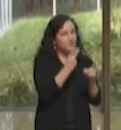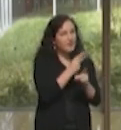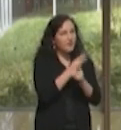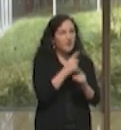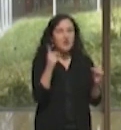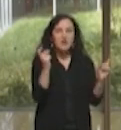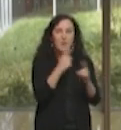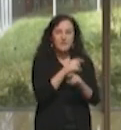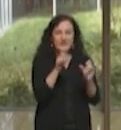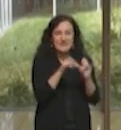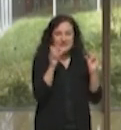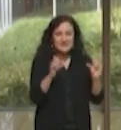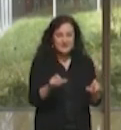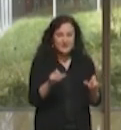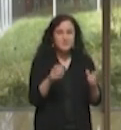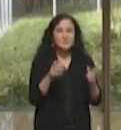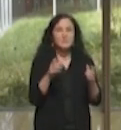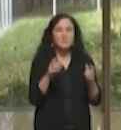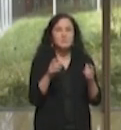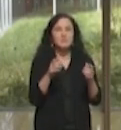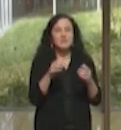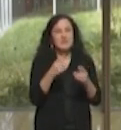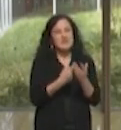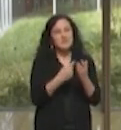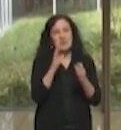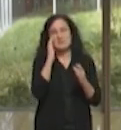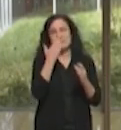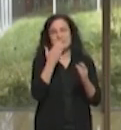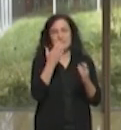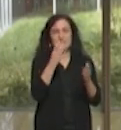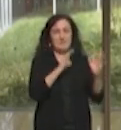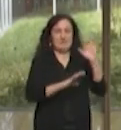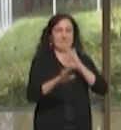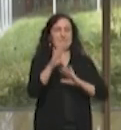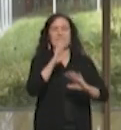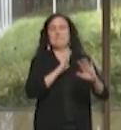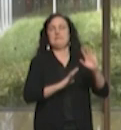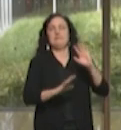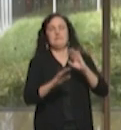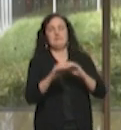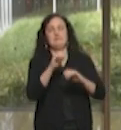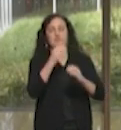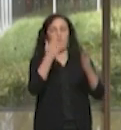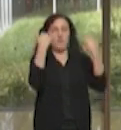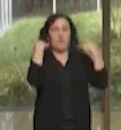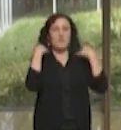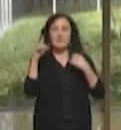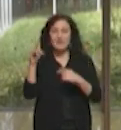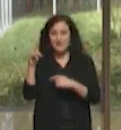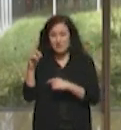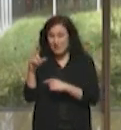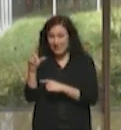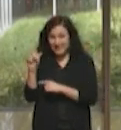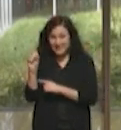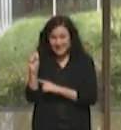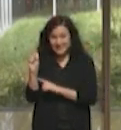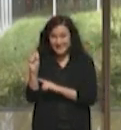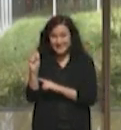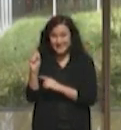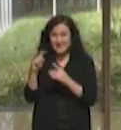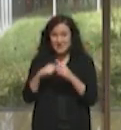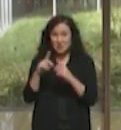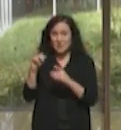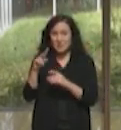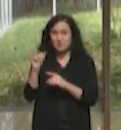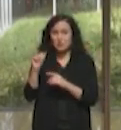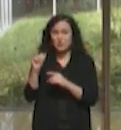complicated system of healthcare that sometimes seems like it's stacked against you. So doulas, we started a doula